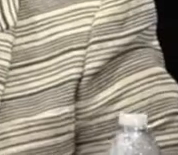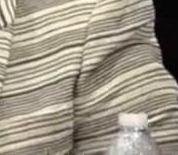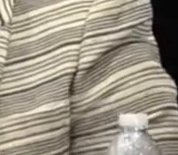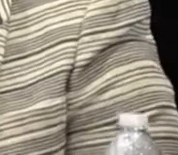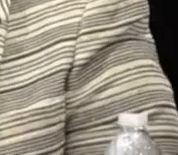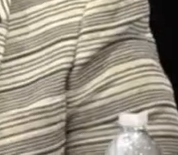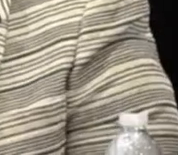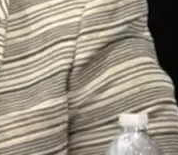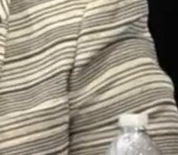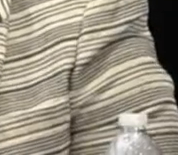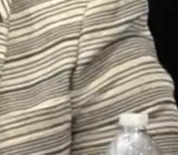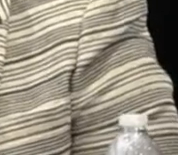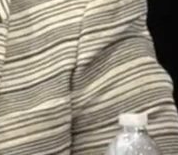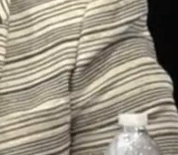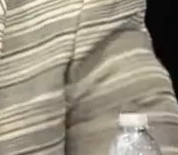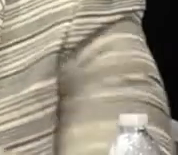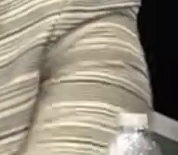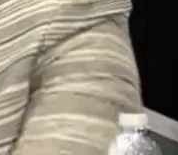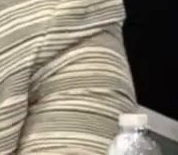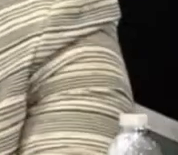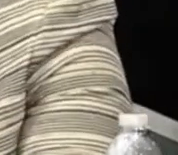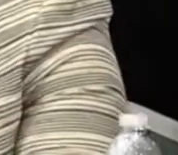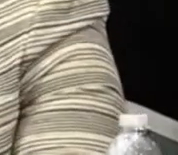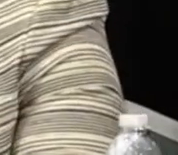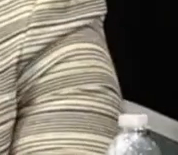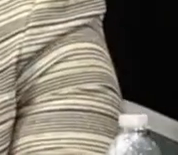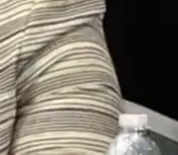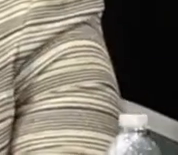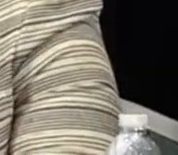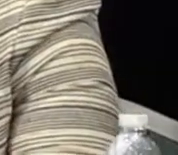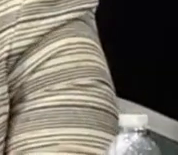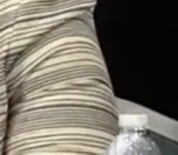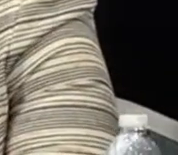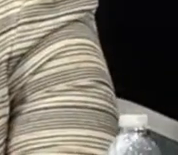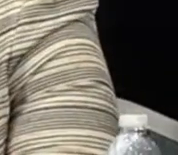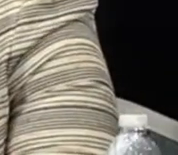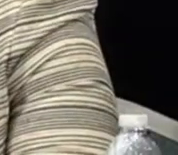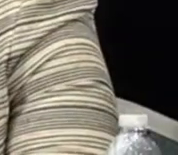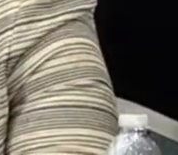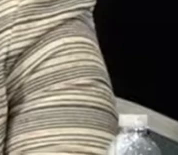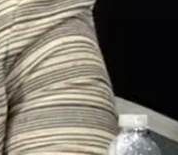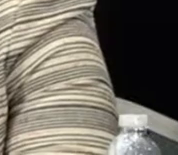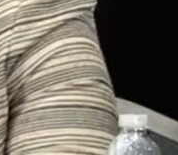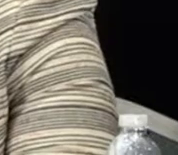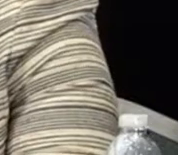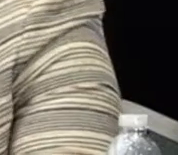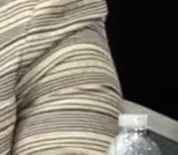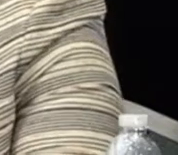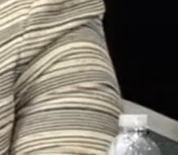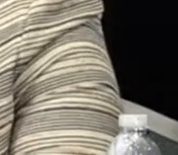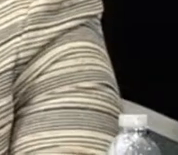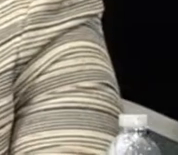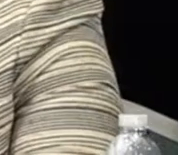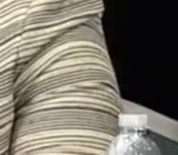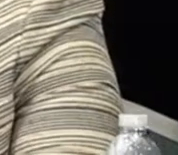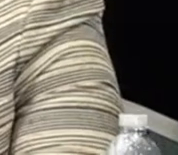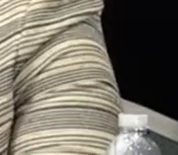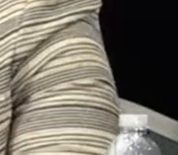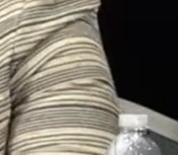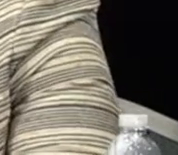PREPA, PRASA, and the central government are in different positions, but it's an analysis that is